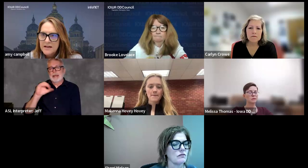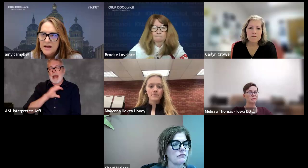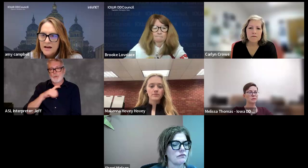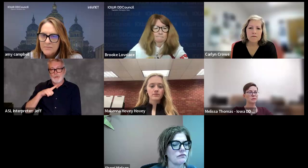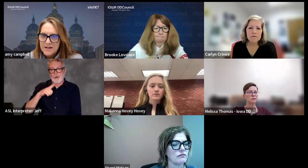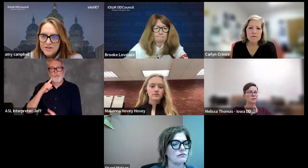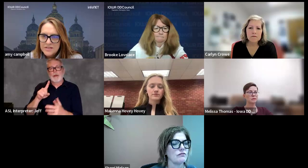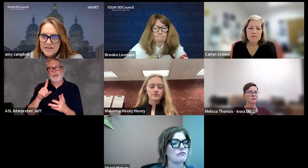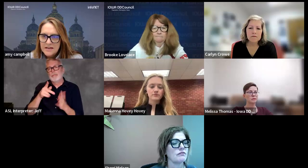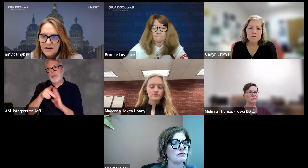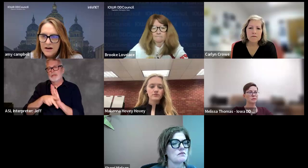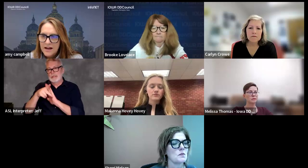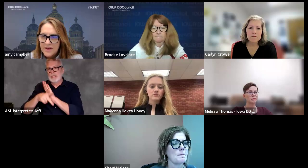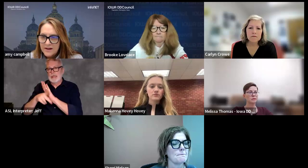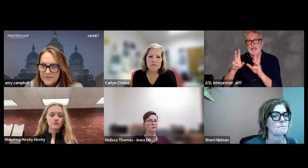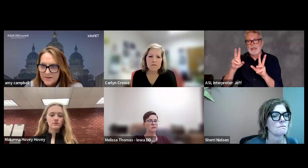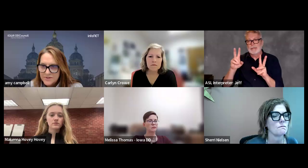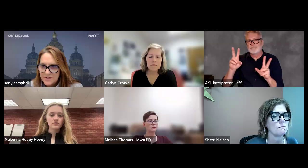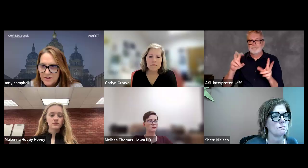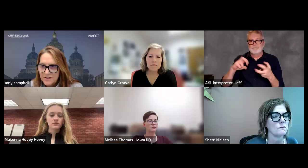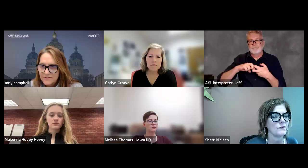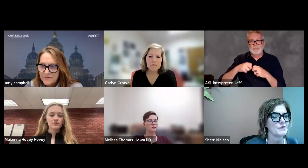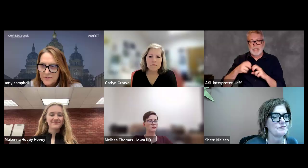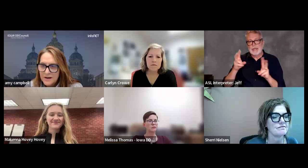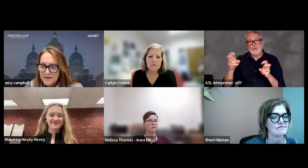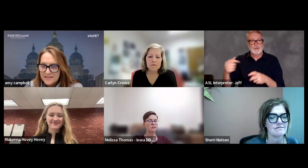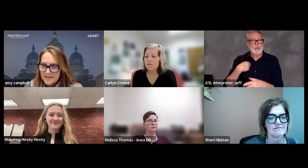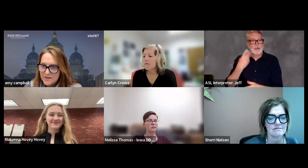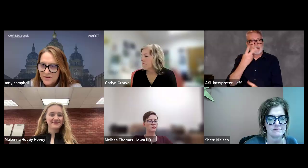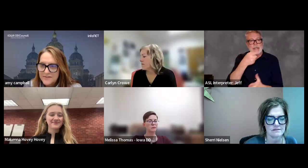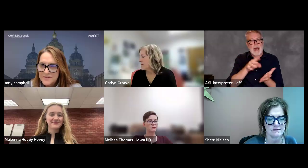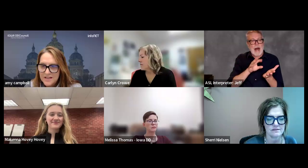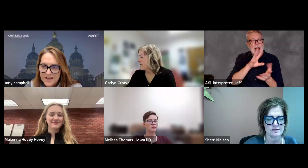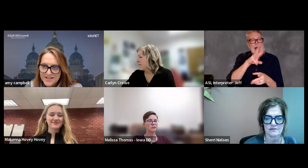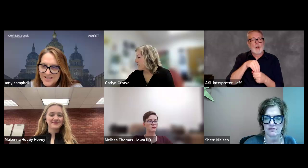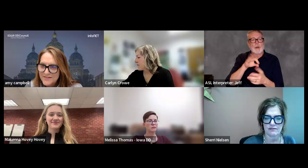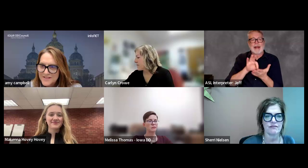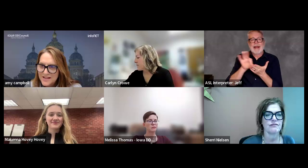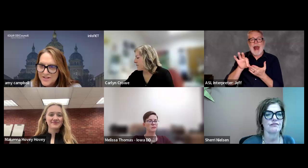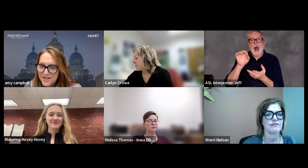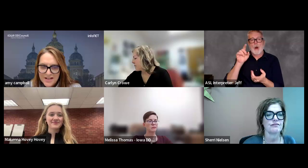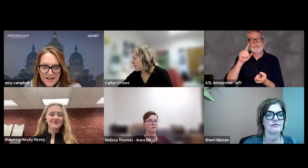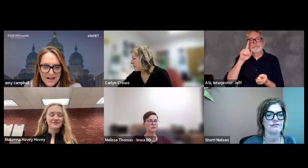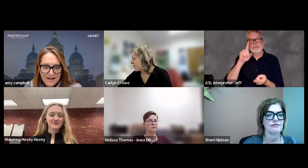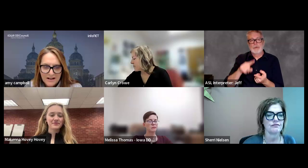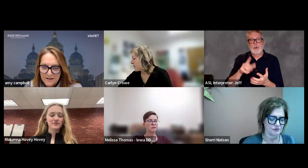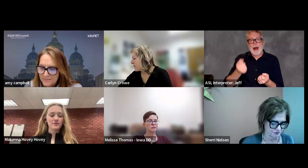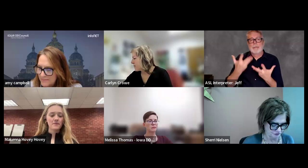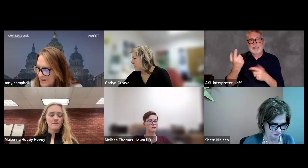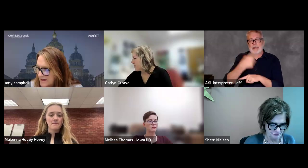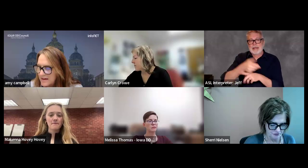And as you can see here, I have a countdown started for how many days are left in the legislative session.